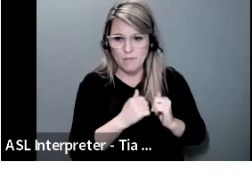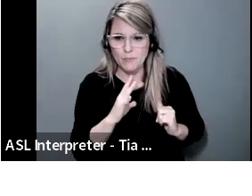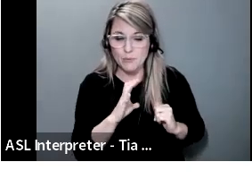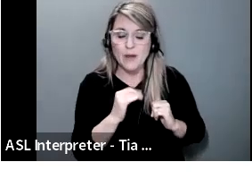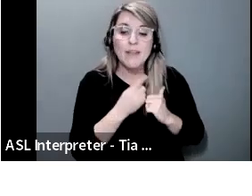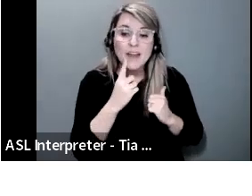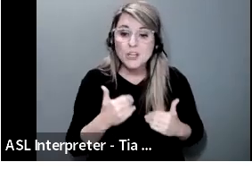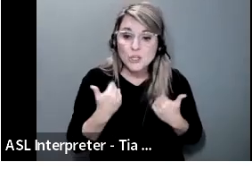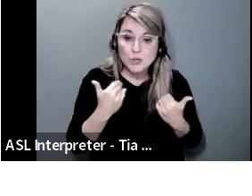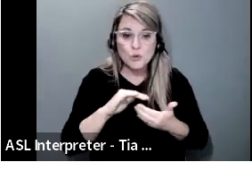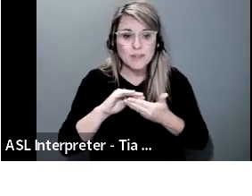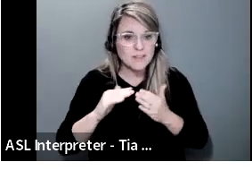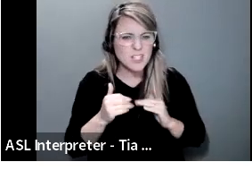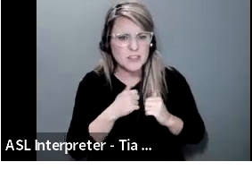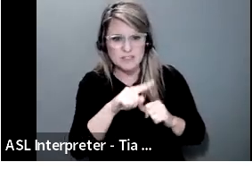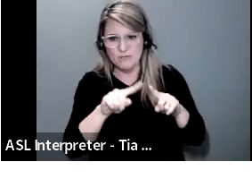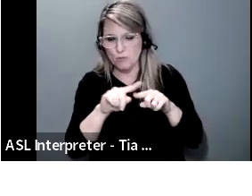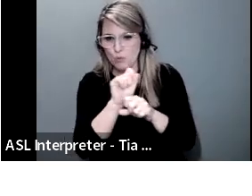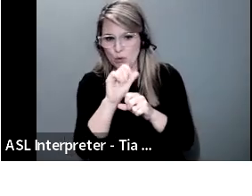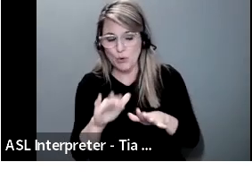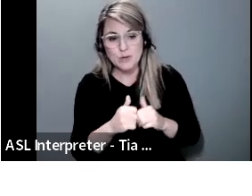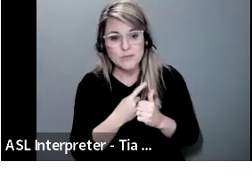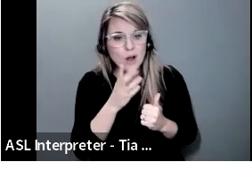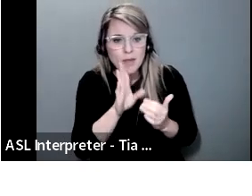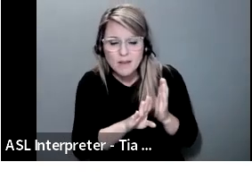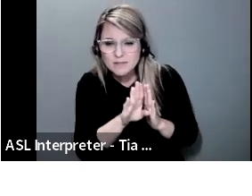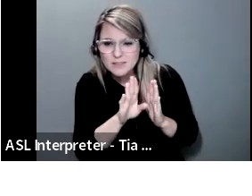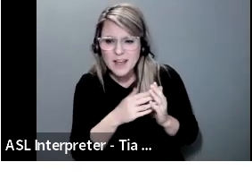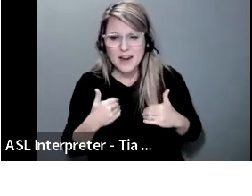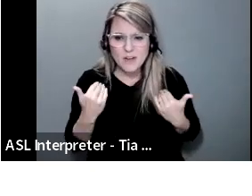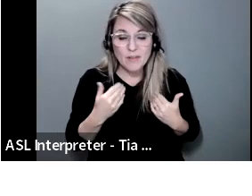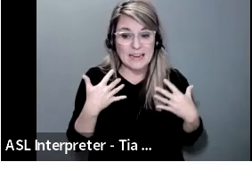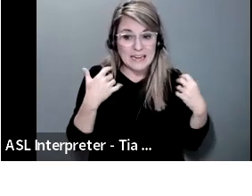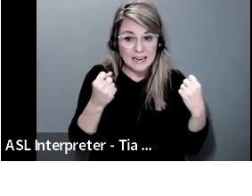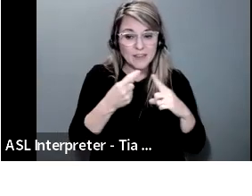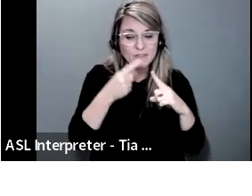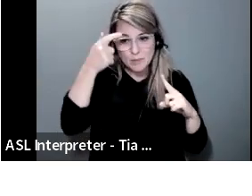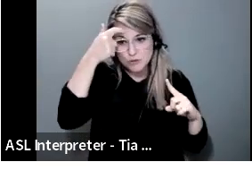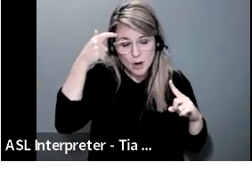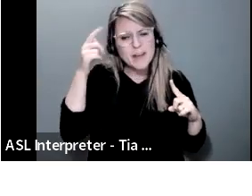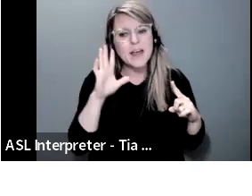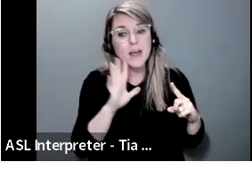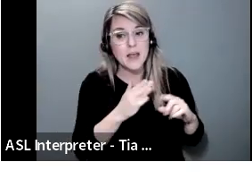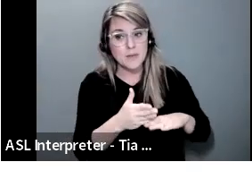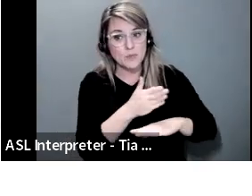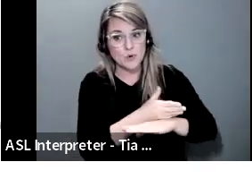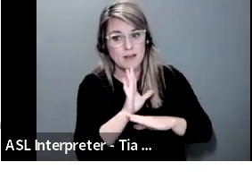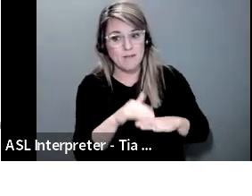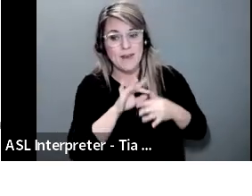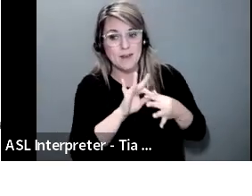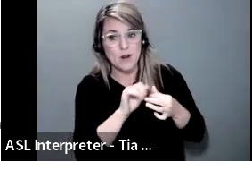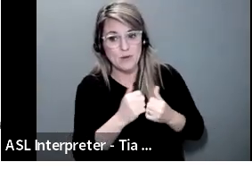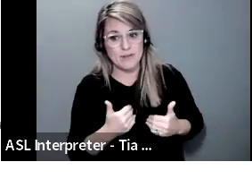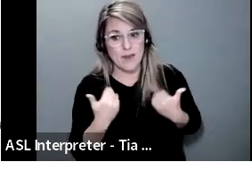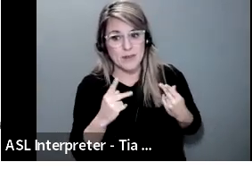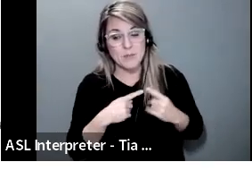workers understand adolescent development and healing from trauma, it improves how they interact with young people and their families.